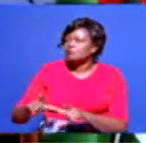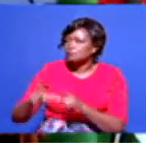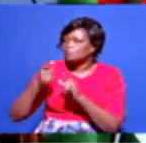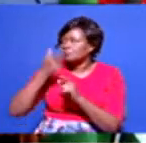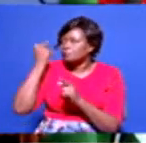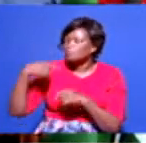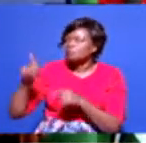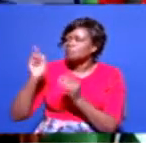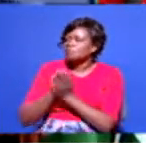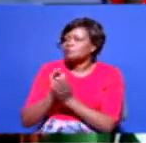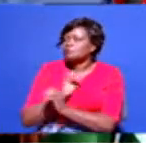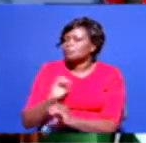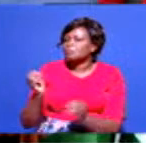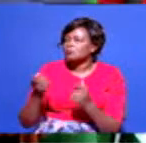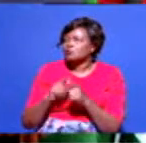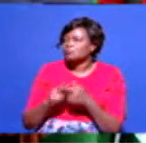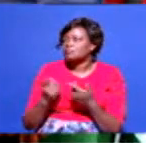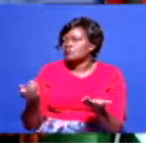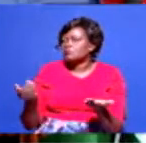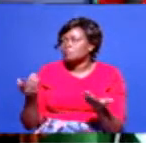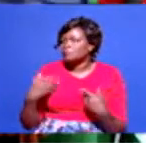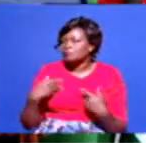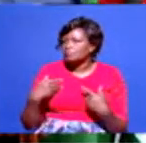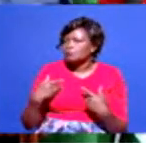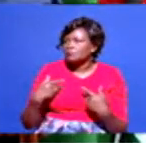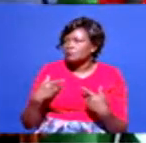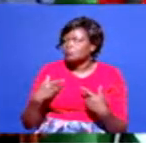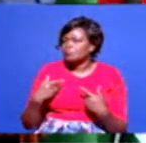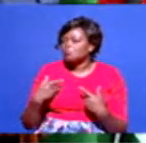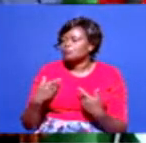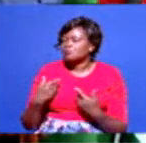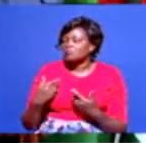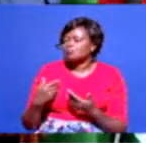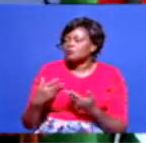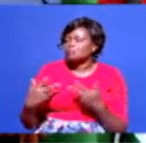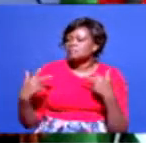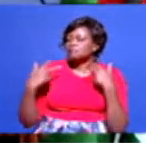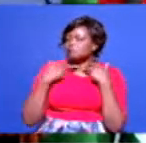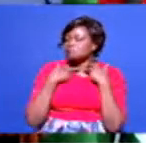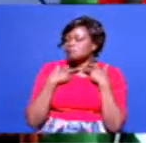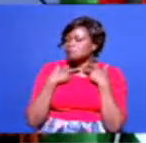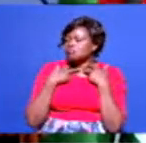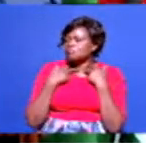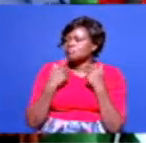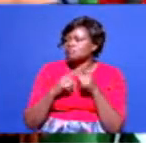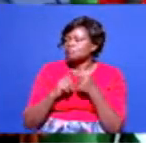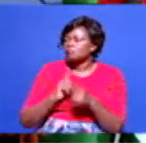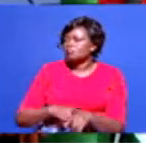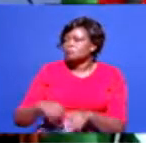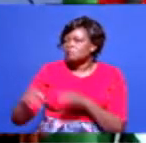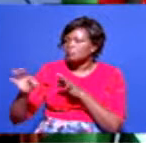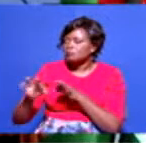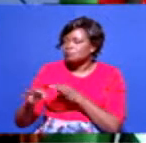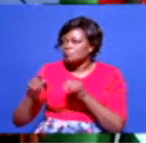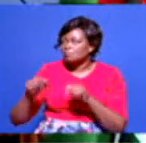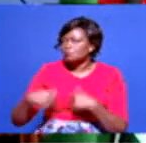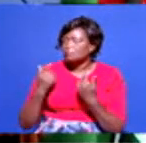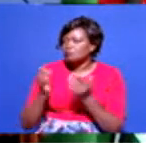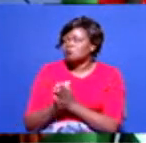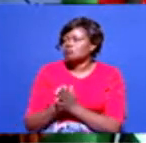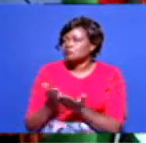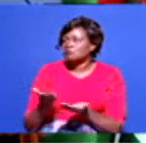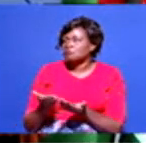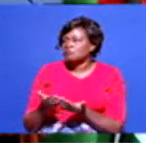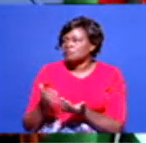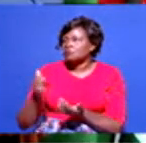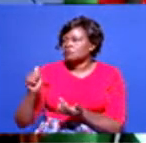bank. Yeah, so then, you know, the catch-22 situation. Mm-hmm. And when we explained it, both myself and Amos